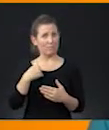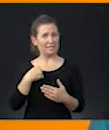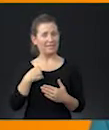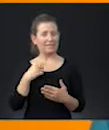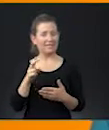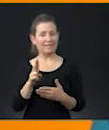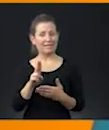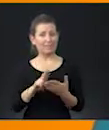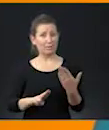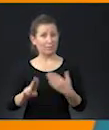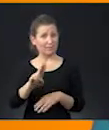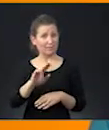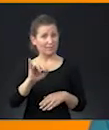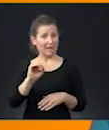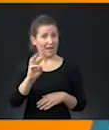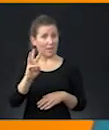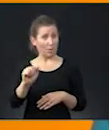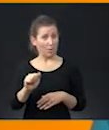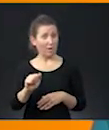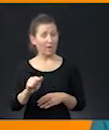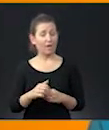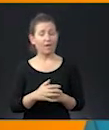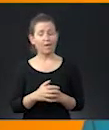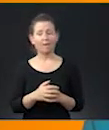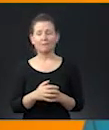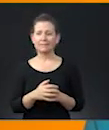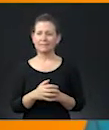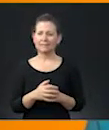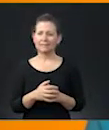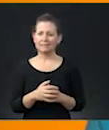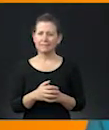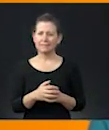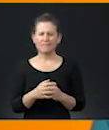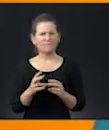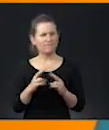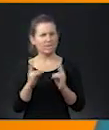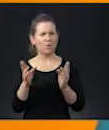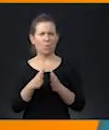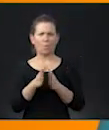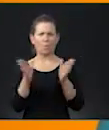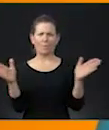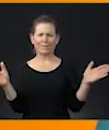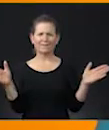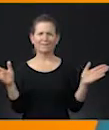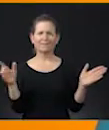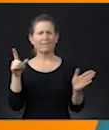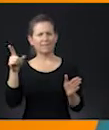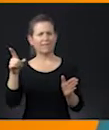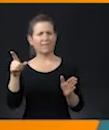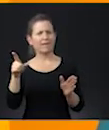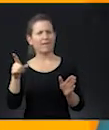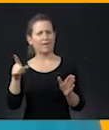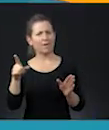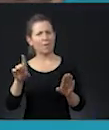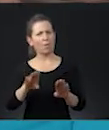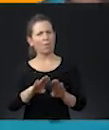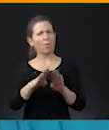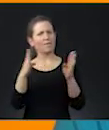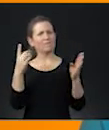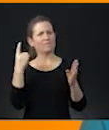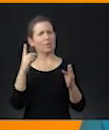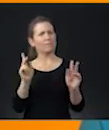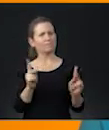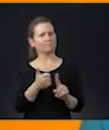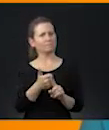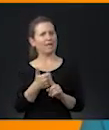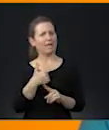the University of Iowa, very open their doors for people with disabilities to come to school.